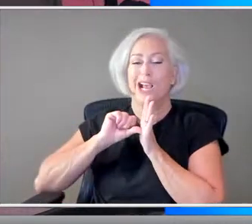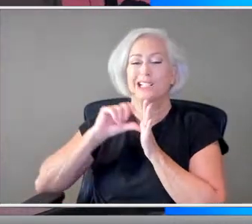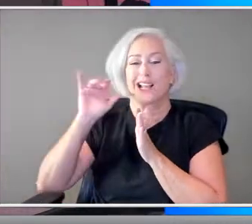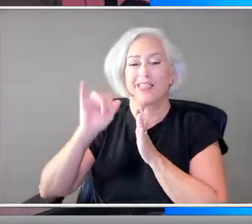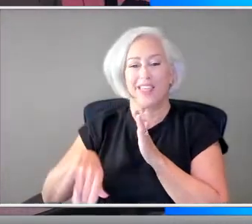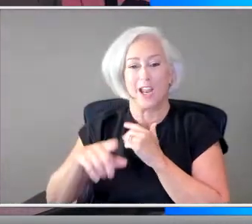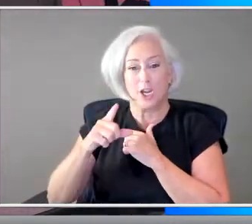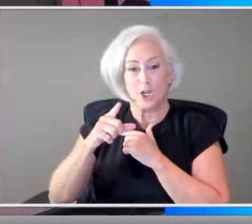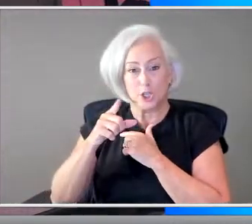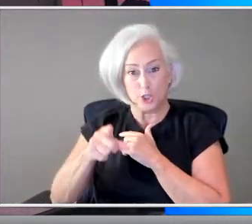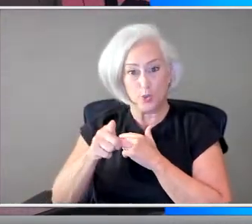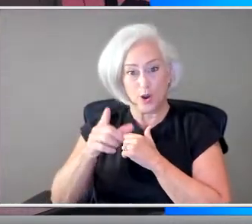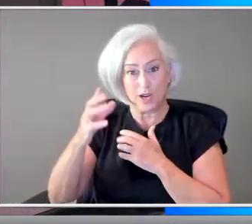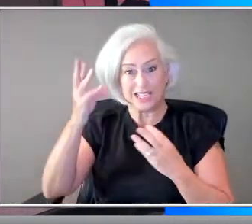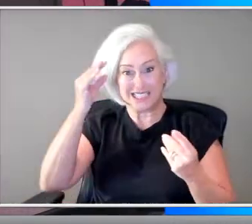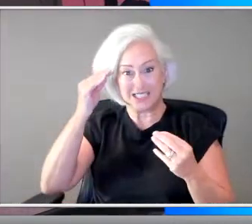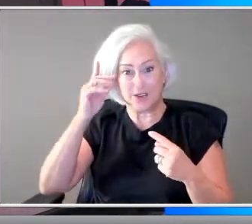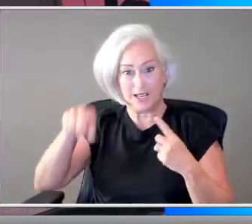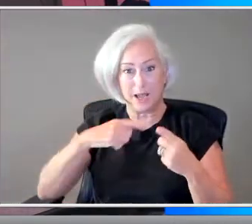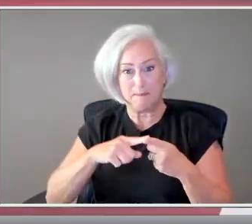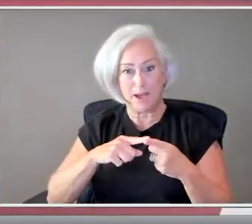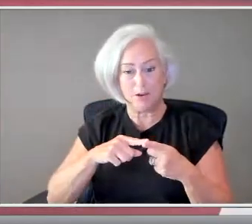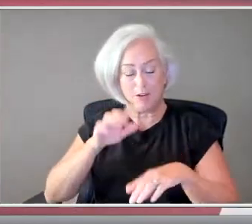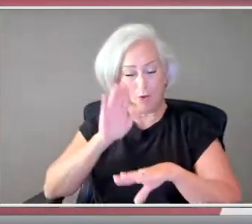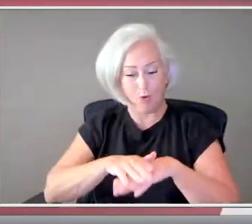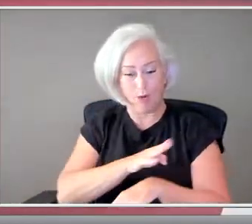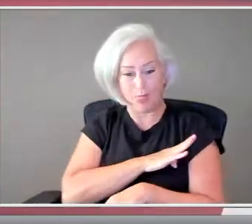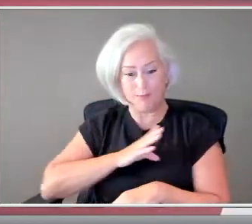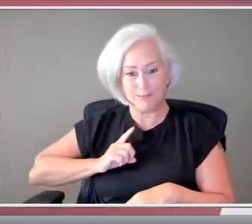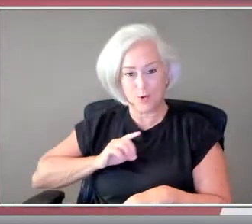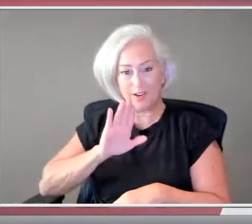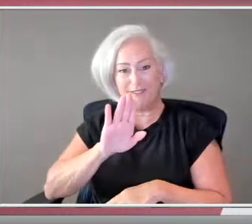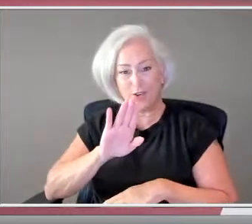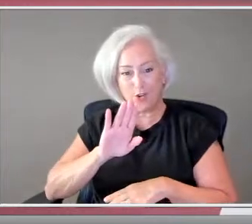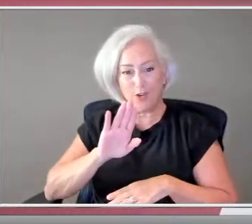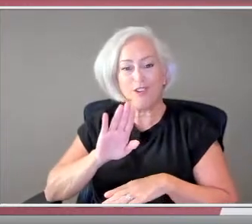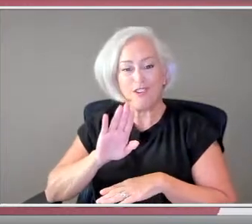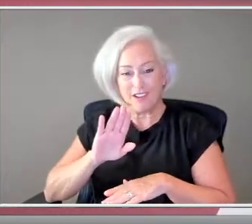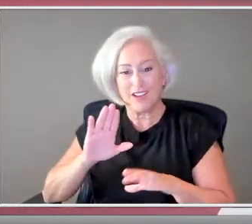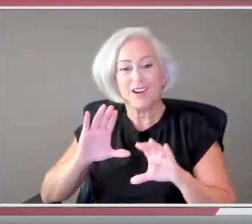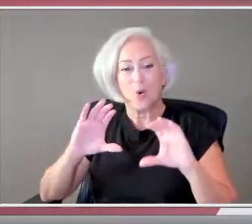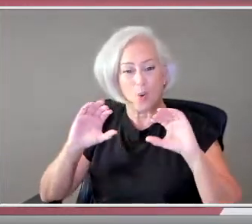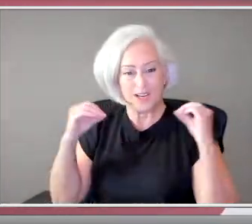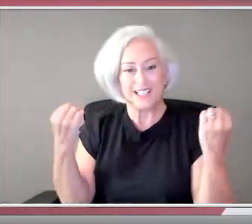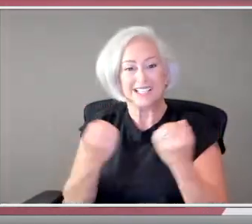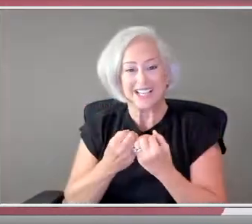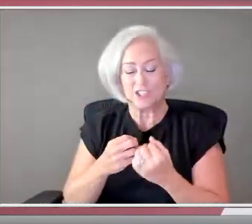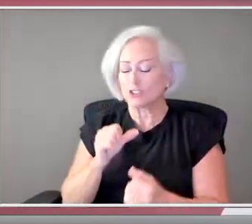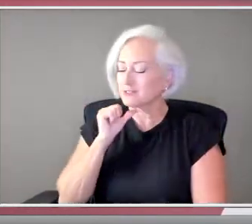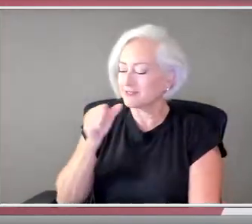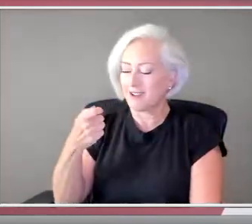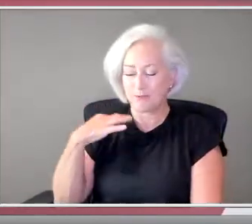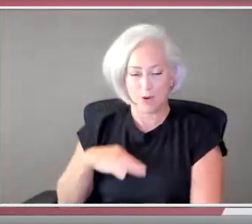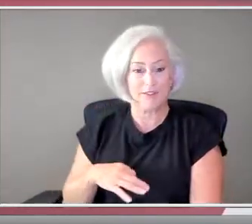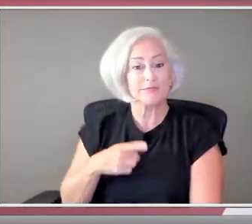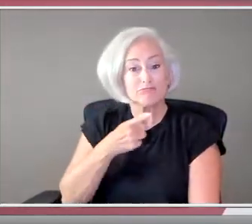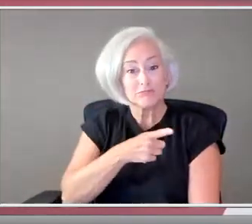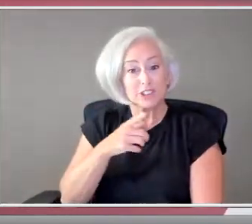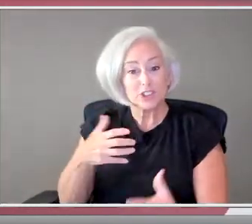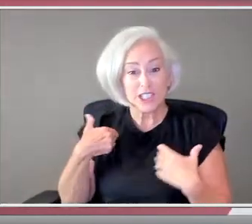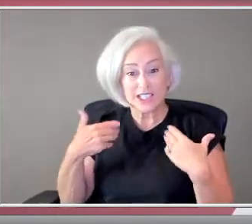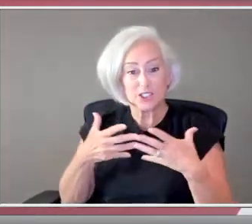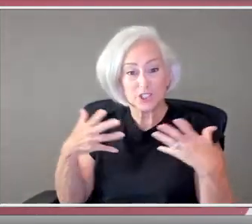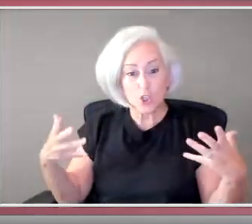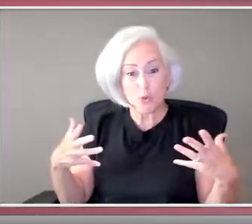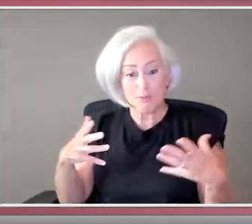being on the board? I volunteered for that. Okay, of her nonprofit. Yeah, well, because she's got so much energy to do this,